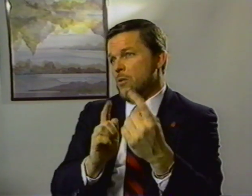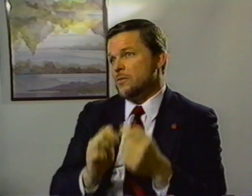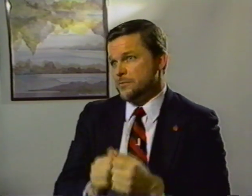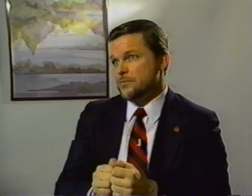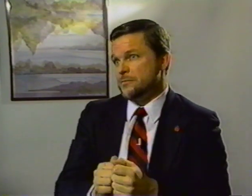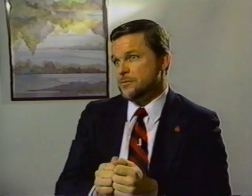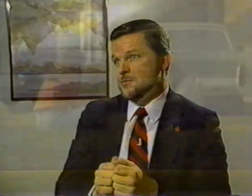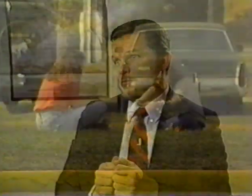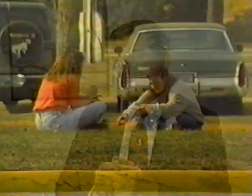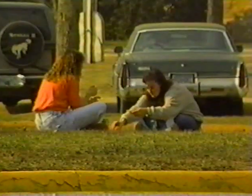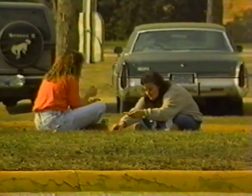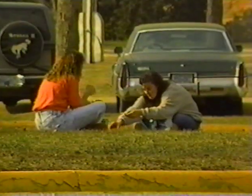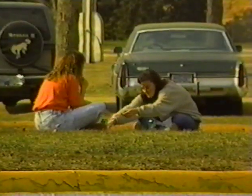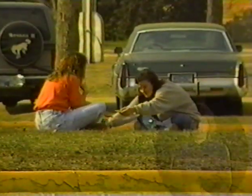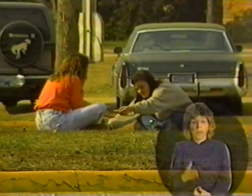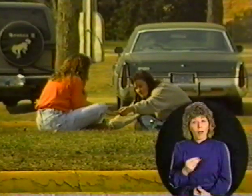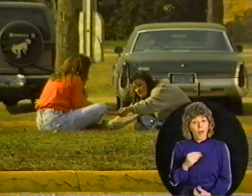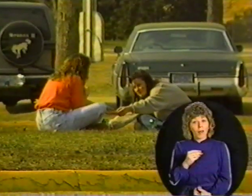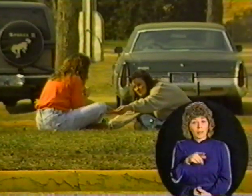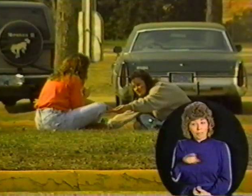That's our goal.